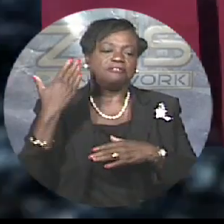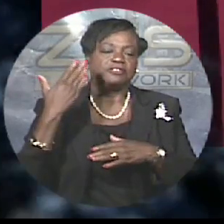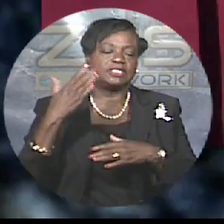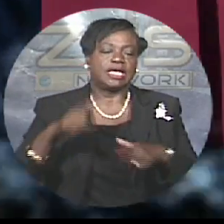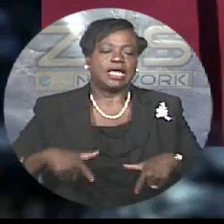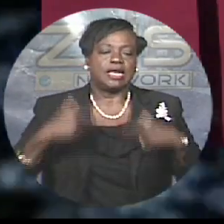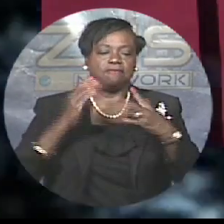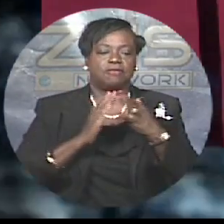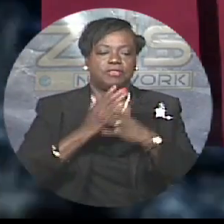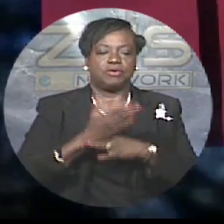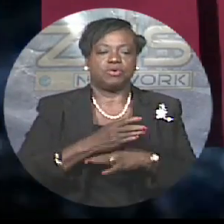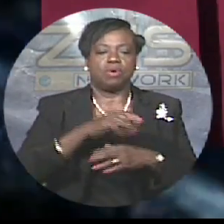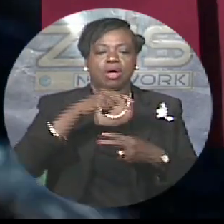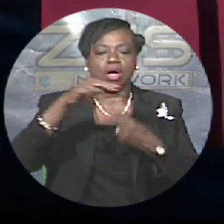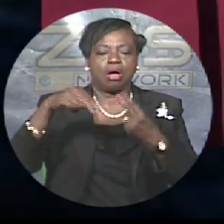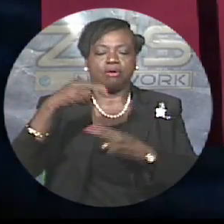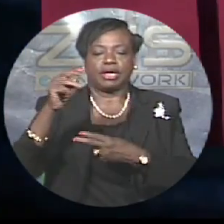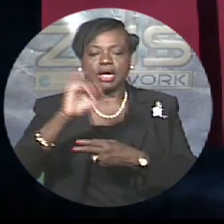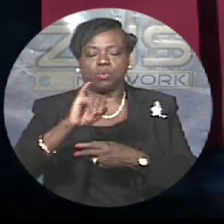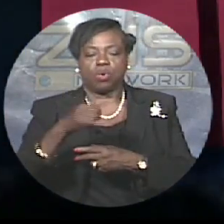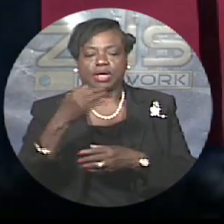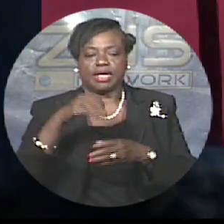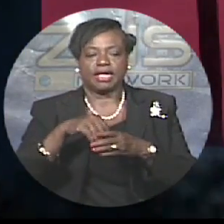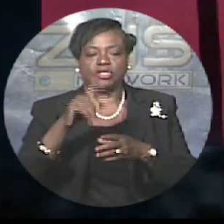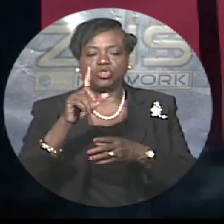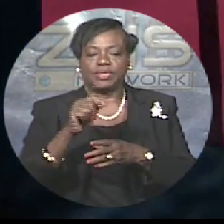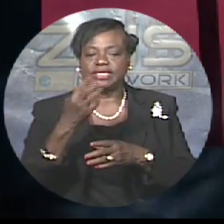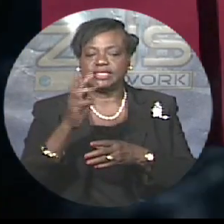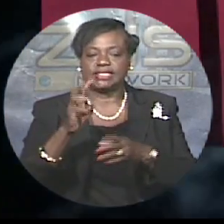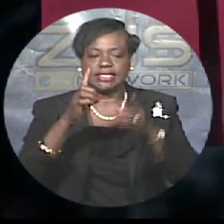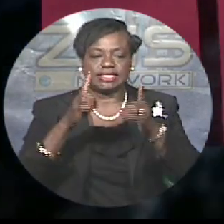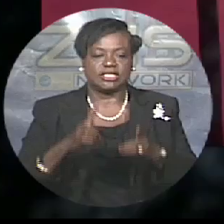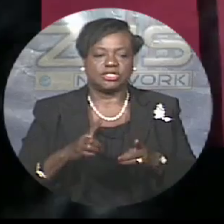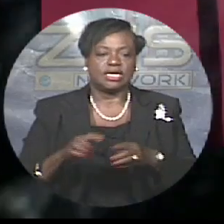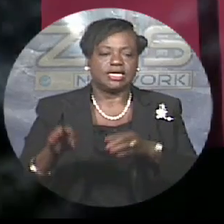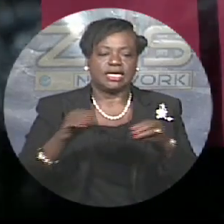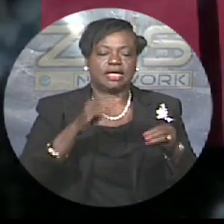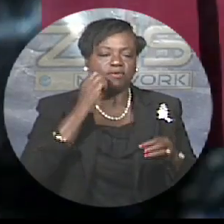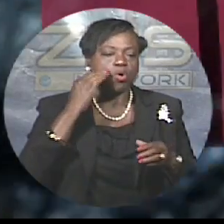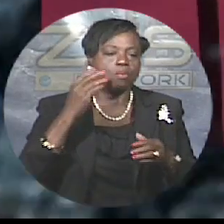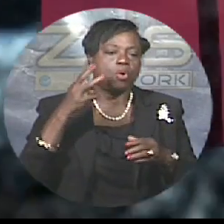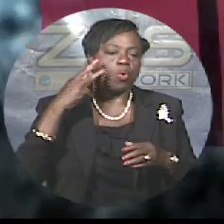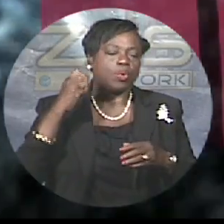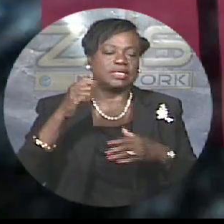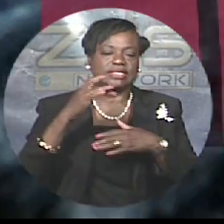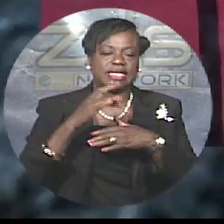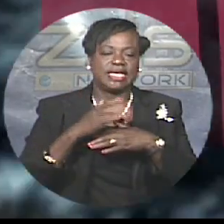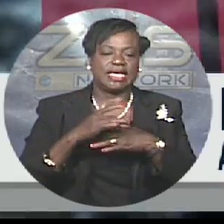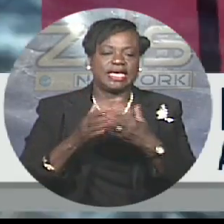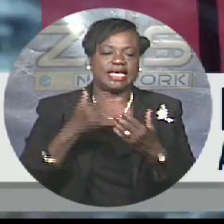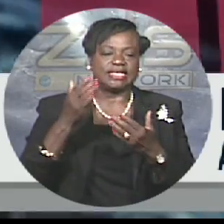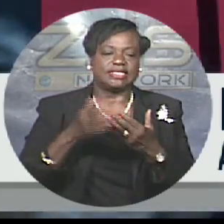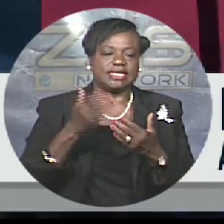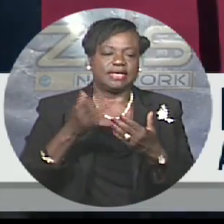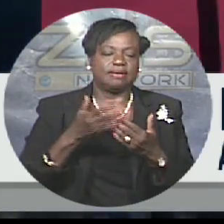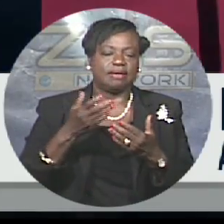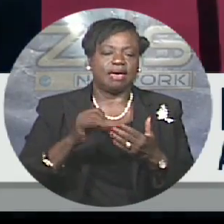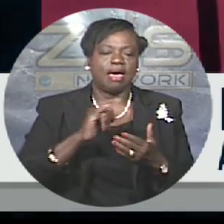Joaquin in 2015, the decision to leave home was easy. I rather